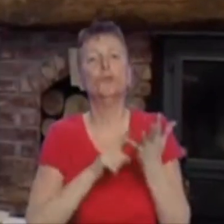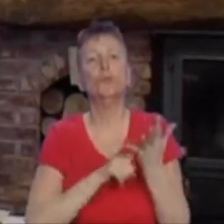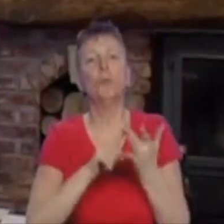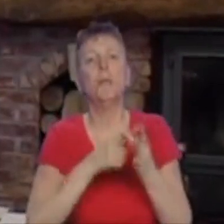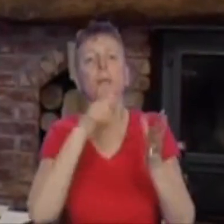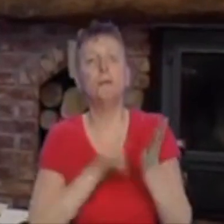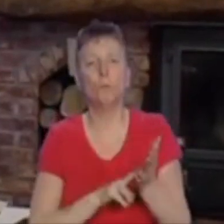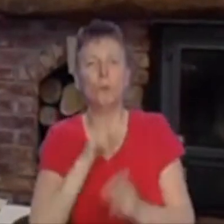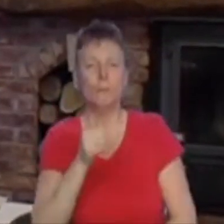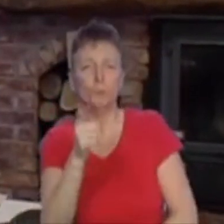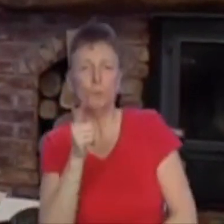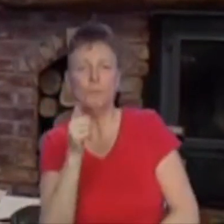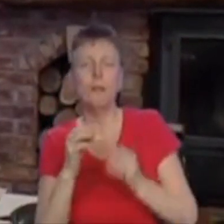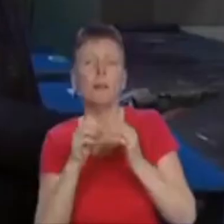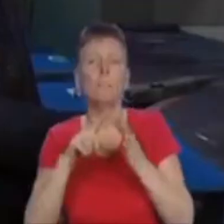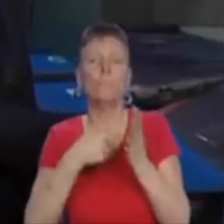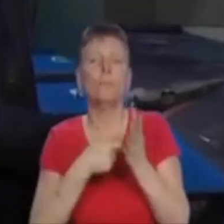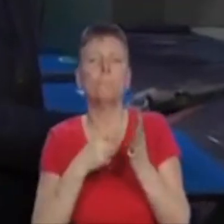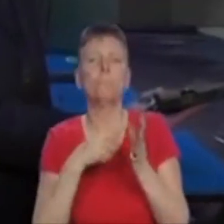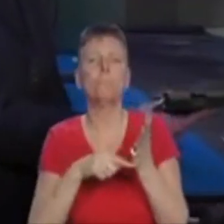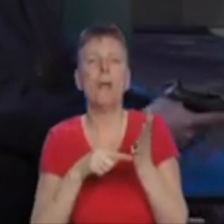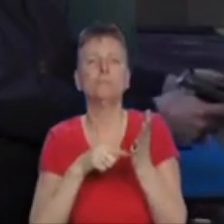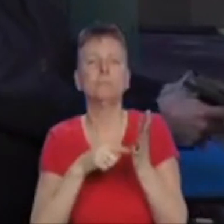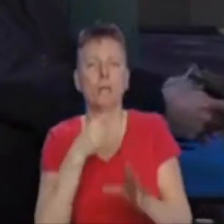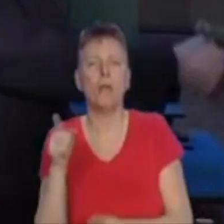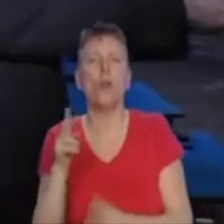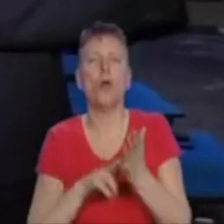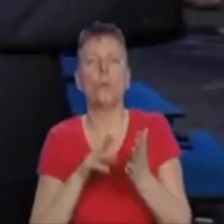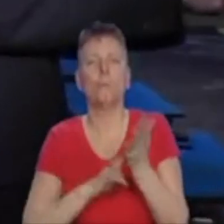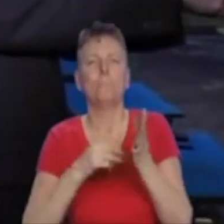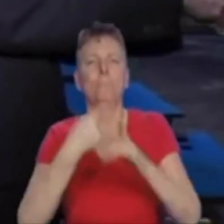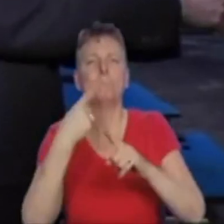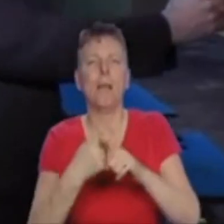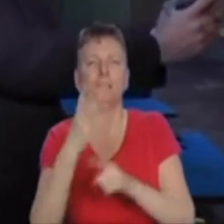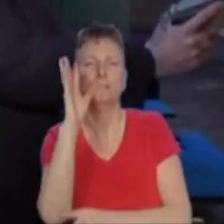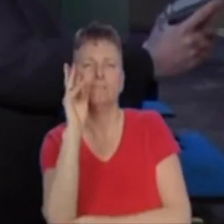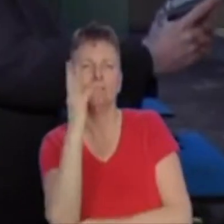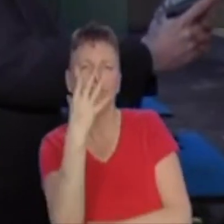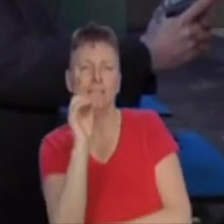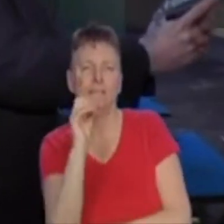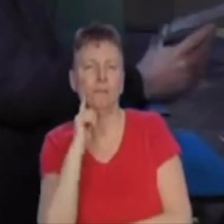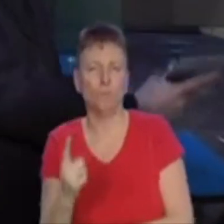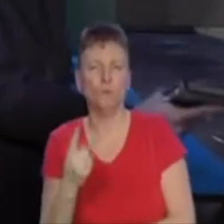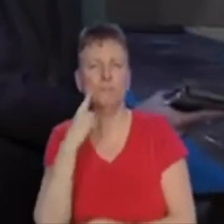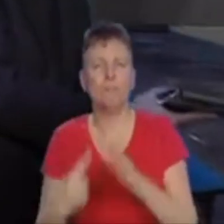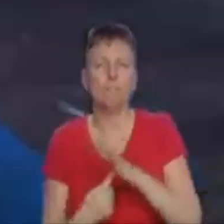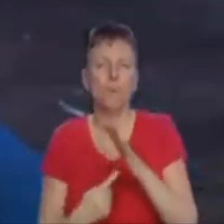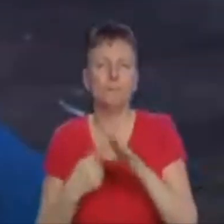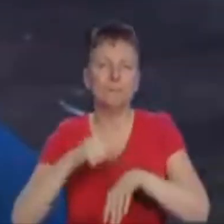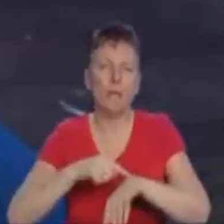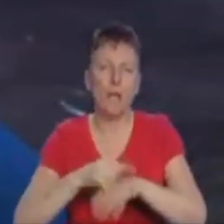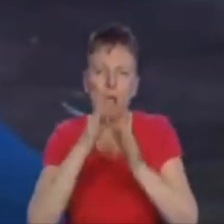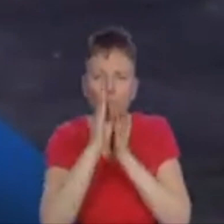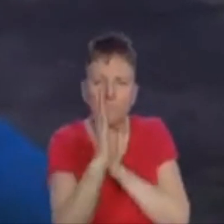and Lorna with the Max 50 training gun. It is important to take your time and line the shot up properly.